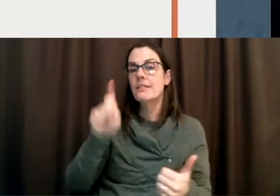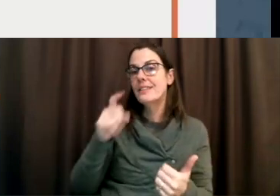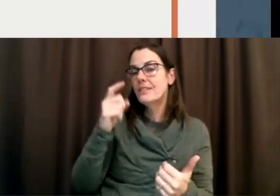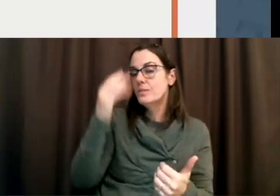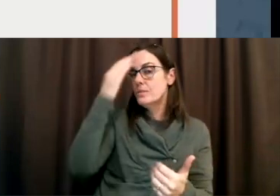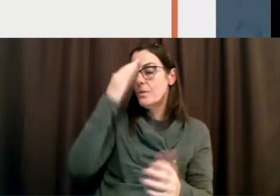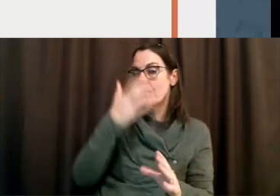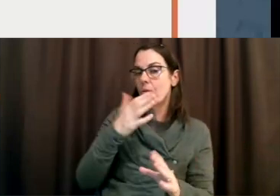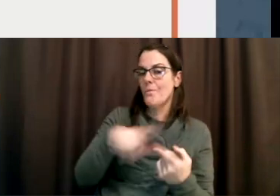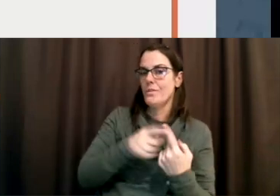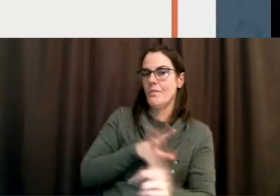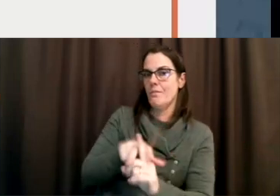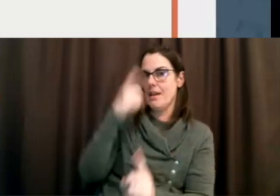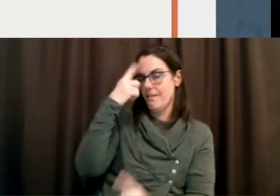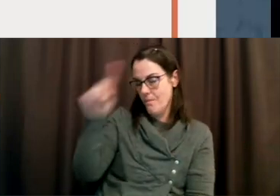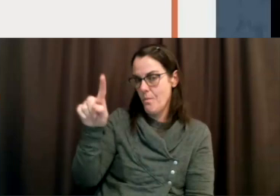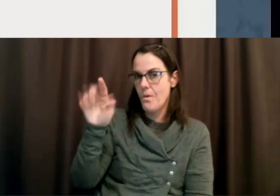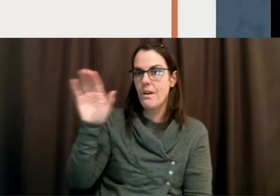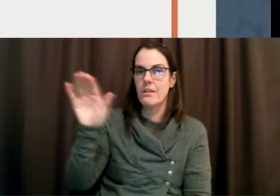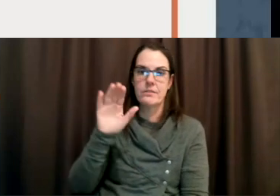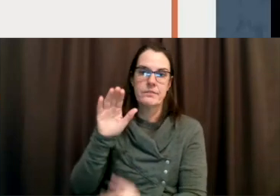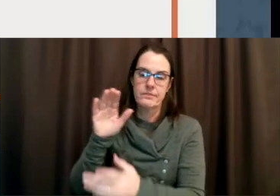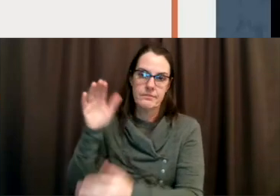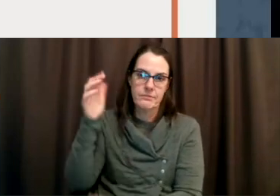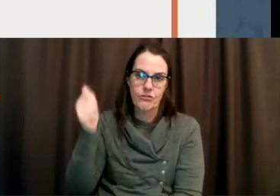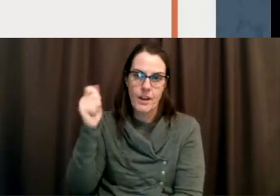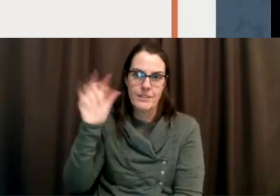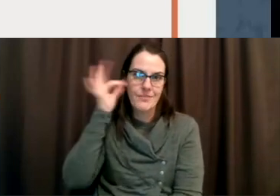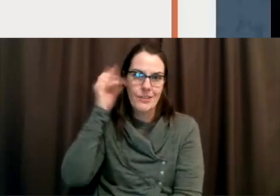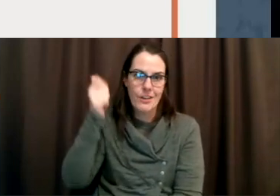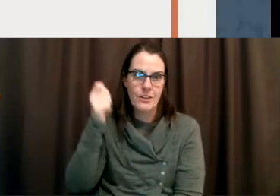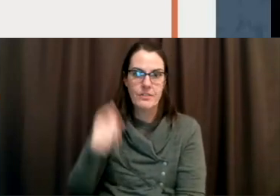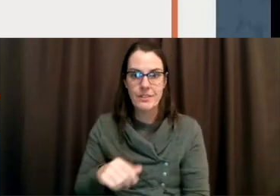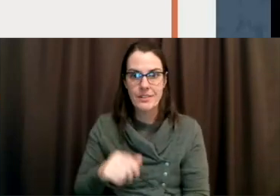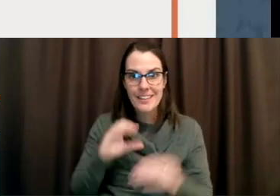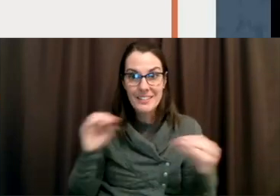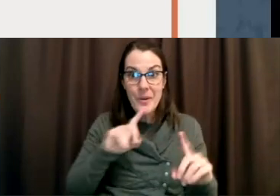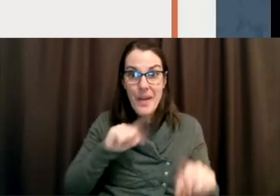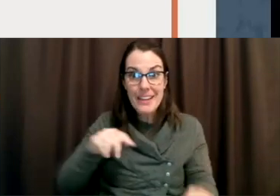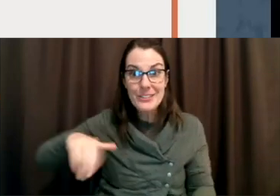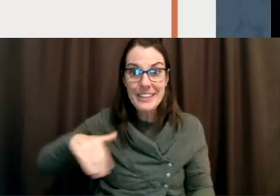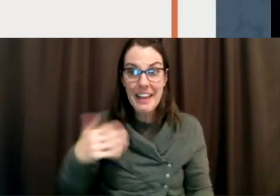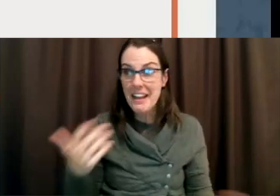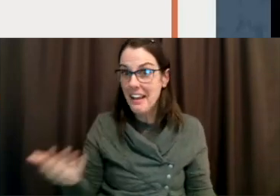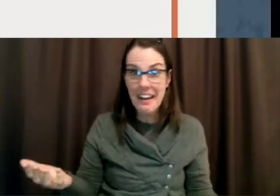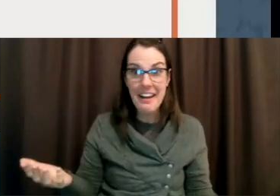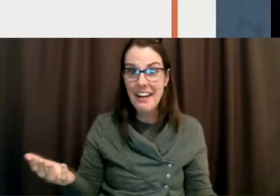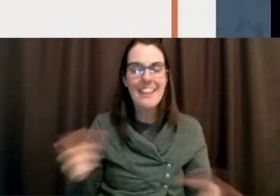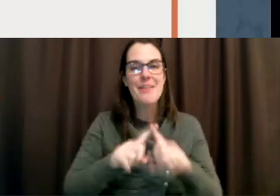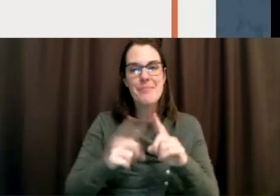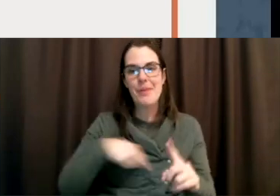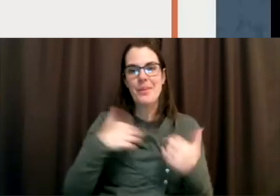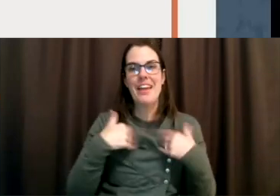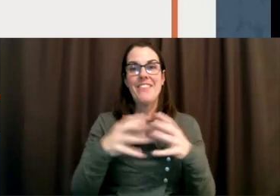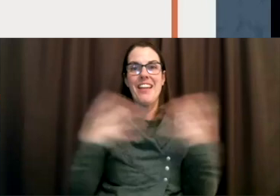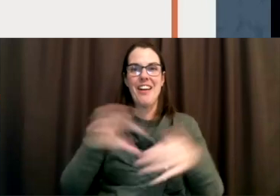there's any activity in the chat. I haven't seen any answers come through yet, but we do have a lot of content